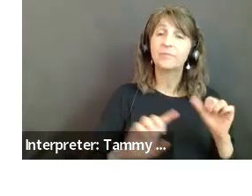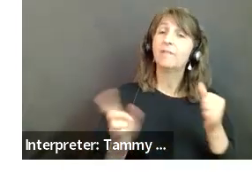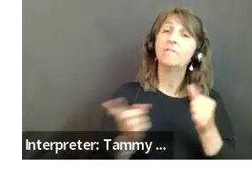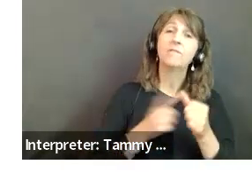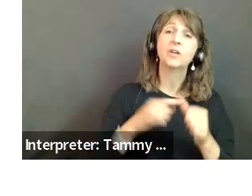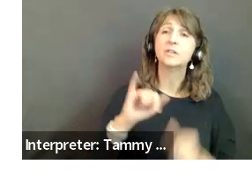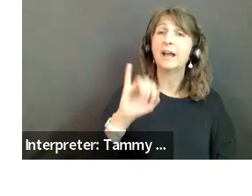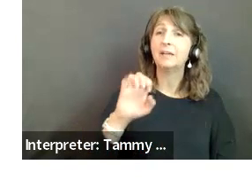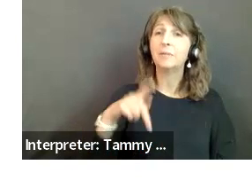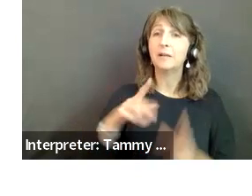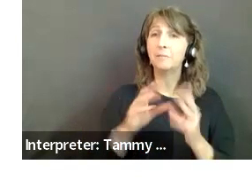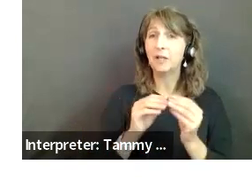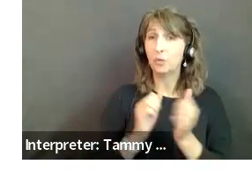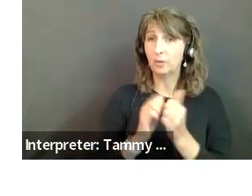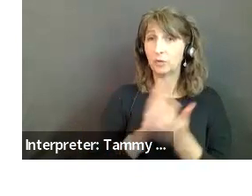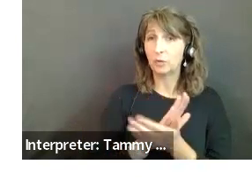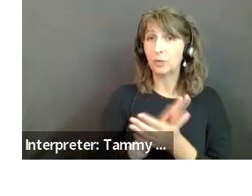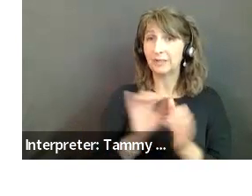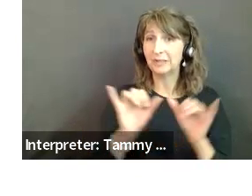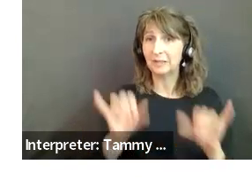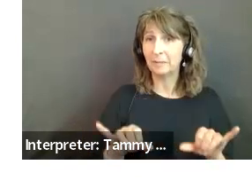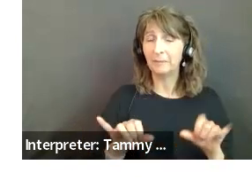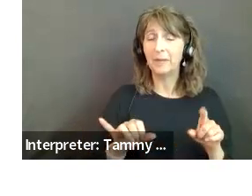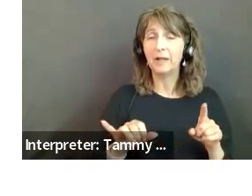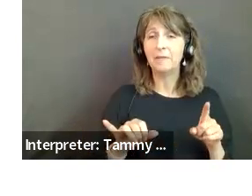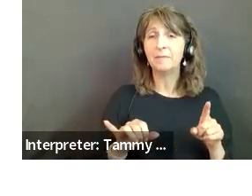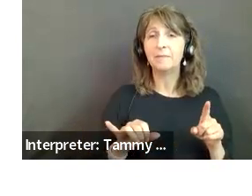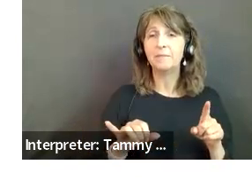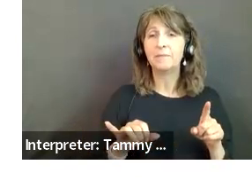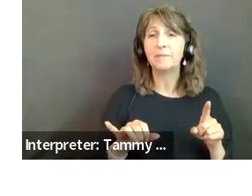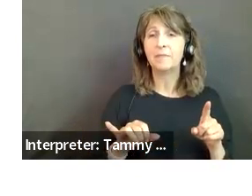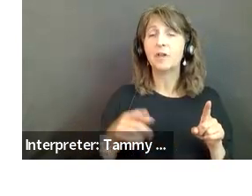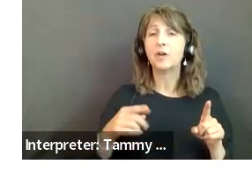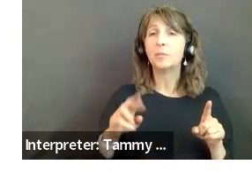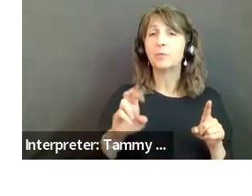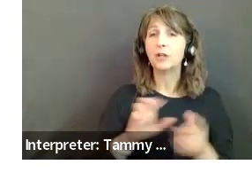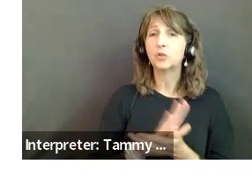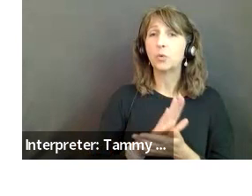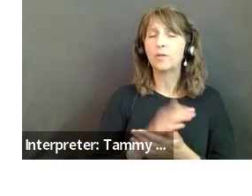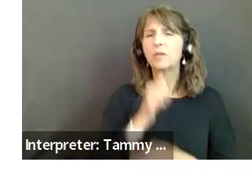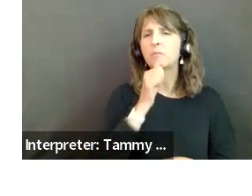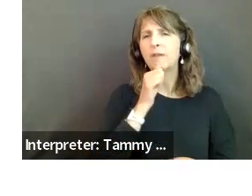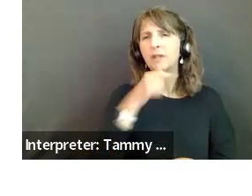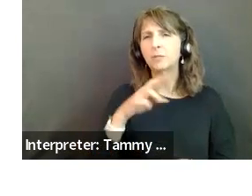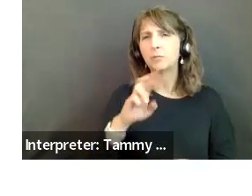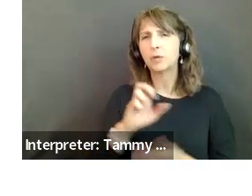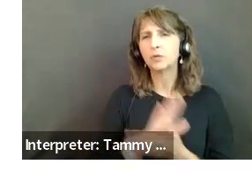IEP meeting with the school system, the private preschool he was at,